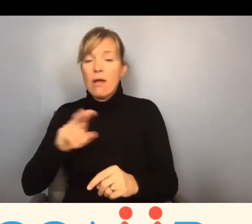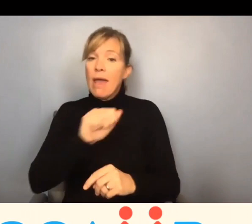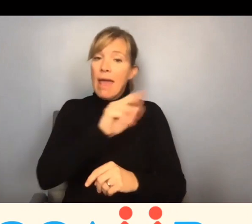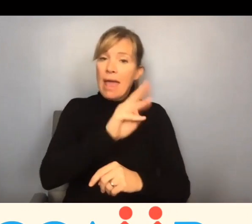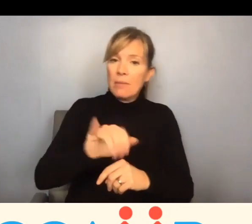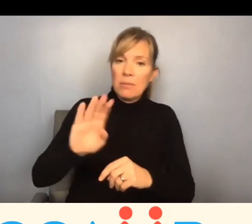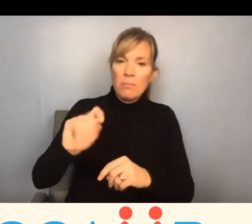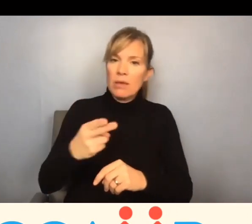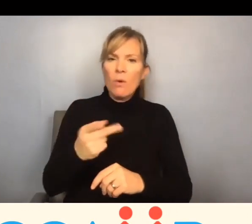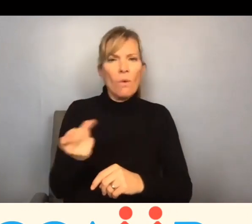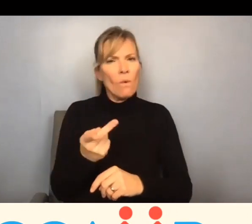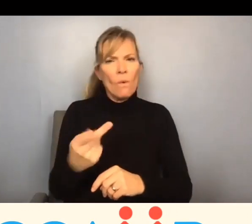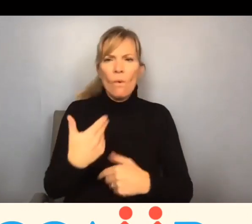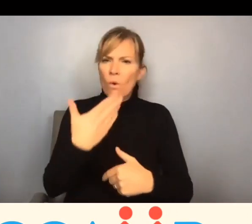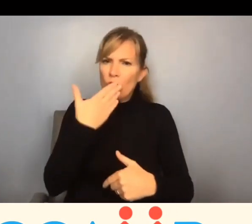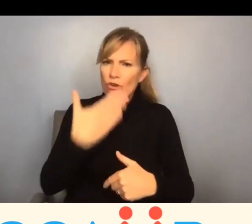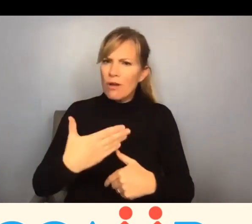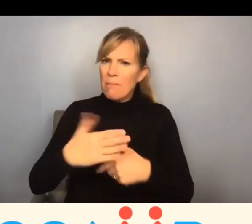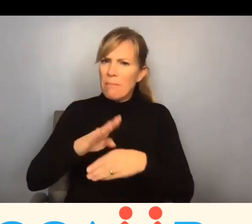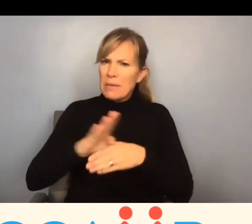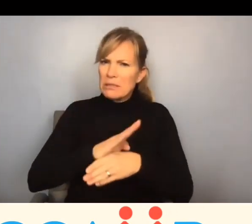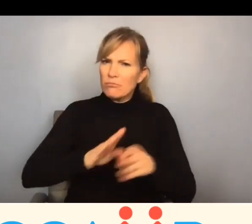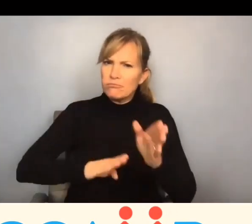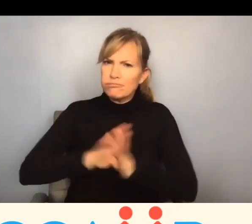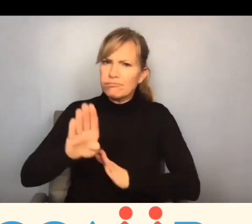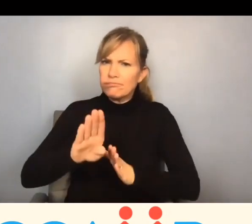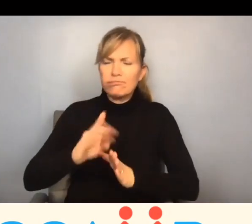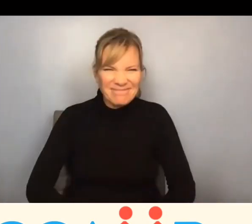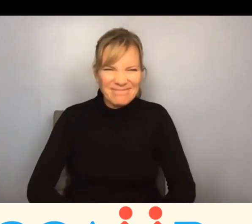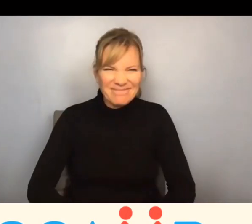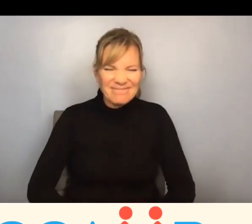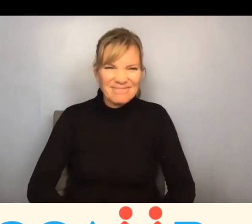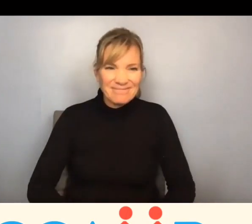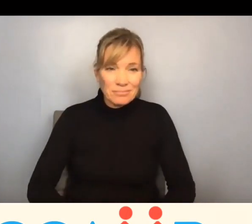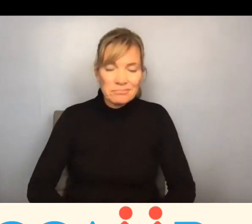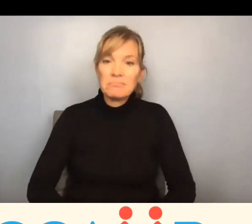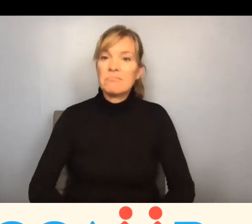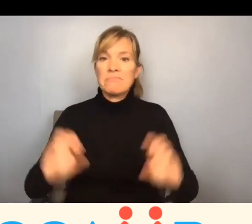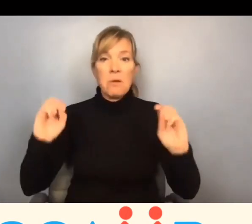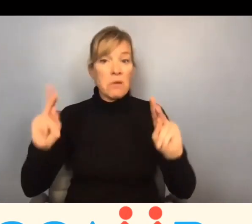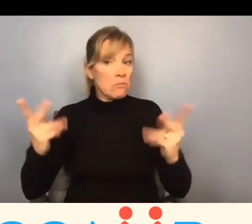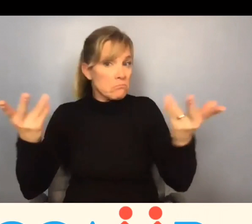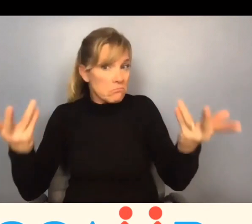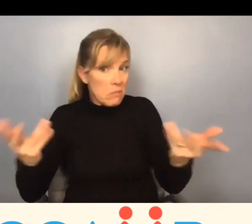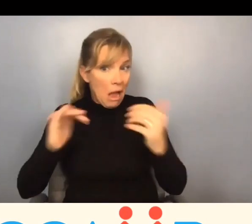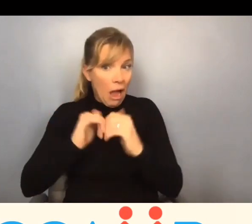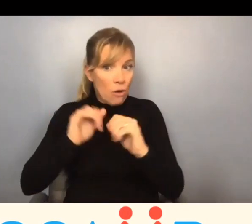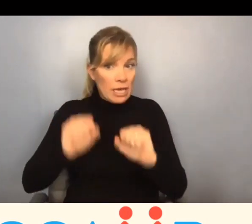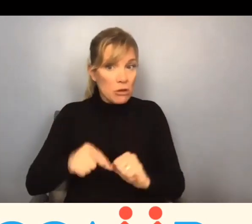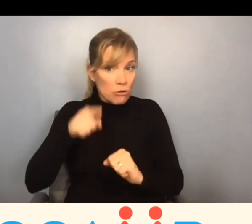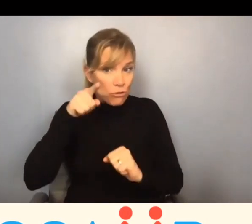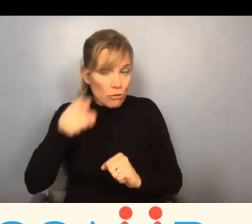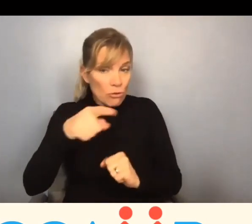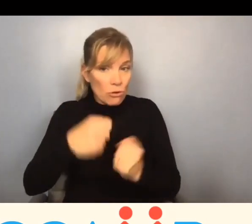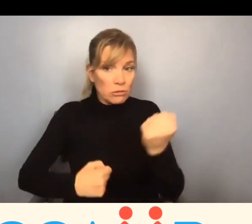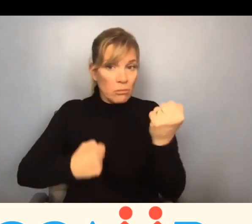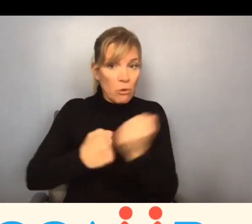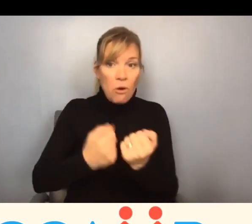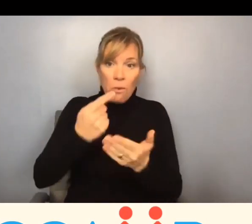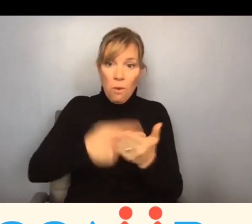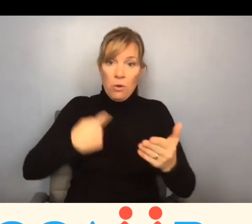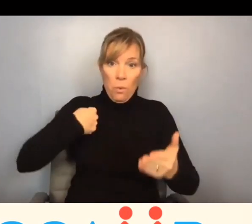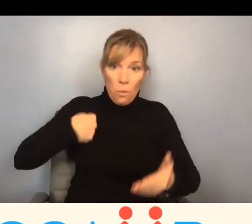really developed a very booming business, and we're very proud of what they've done. Okay, so how can you support what we